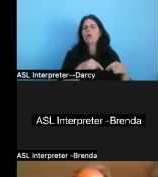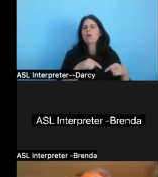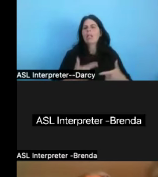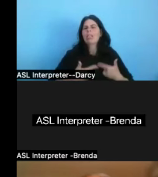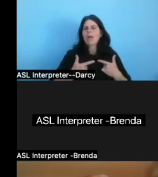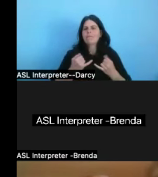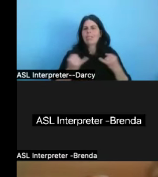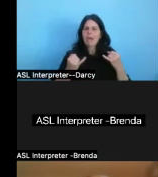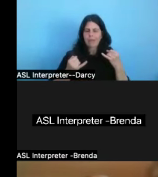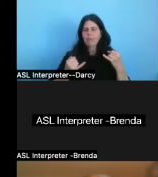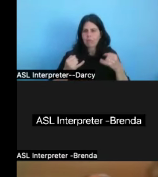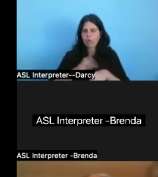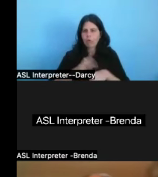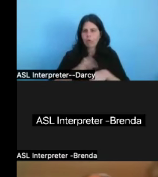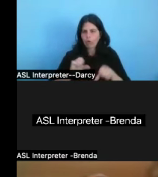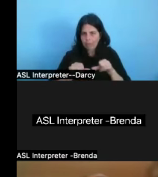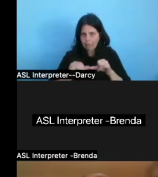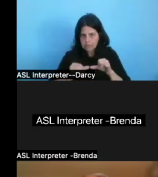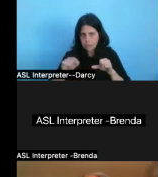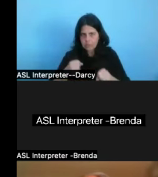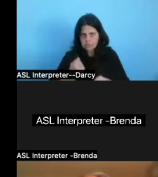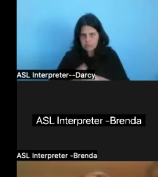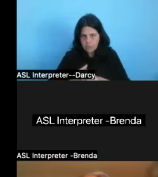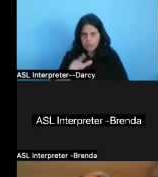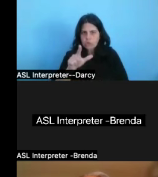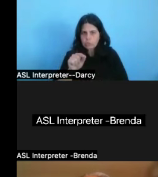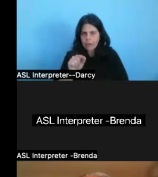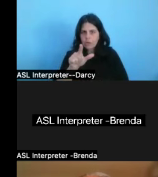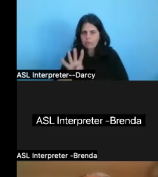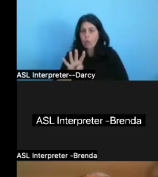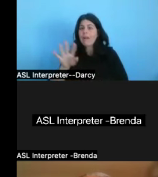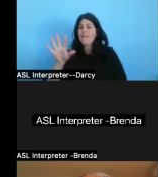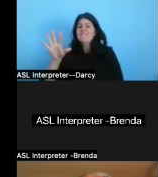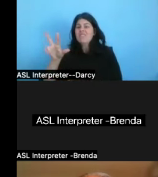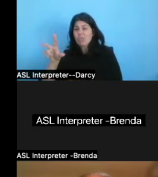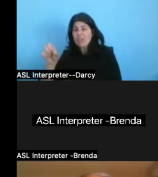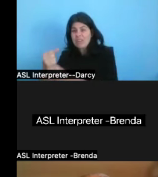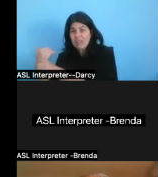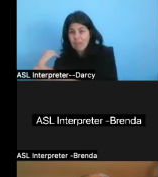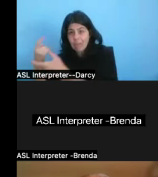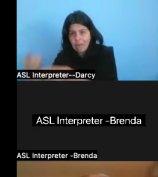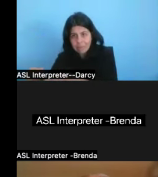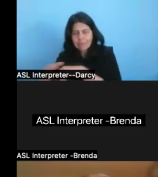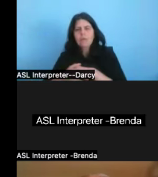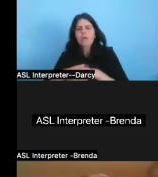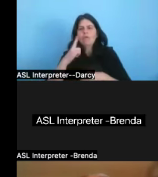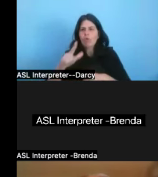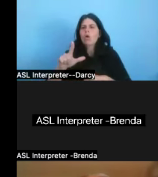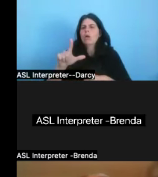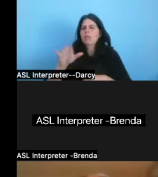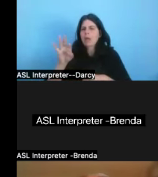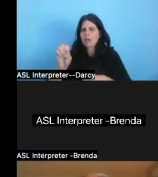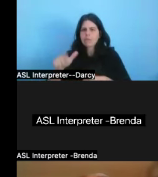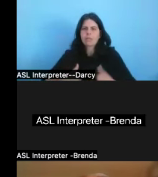engineering. So this year, 2024, is the 53-year anniversary of lifeline earthquake engineering. On February